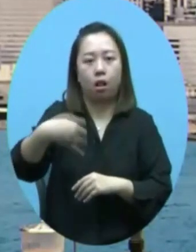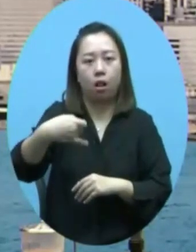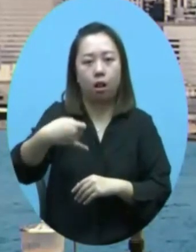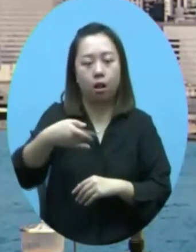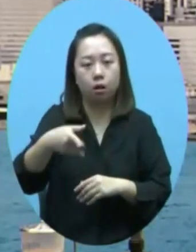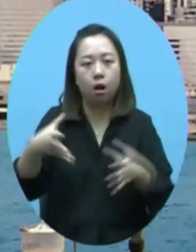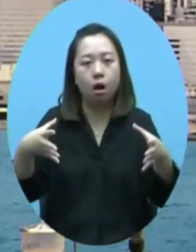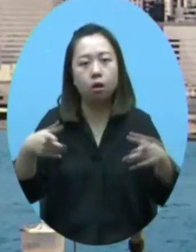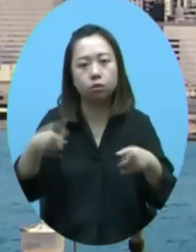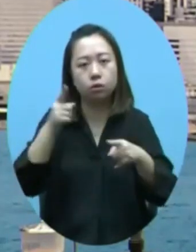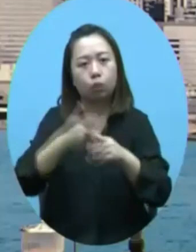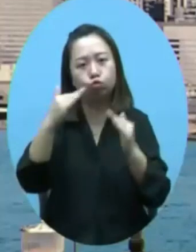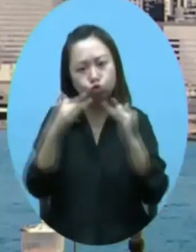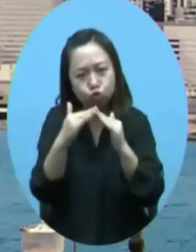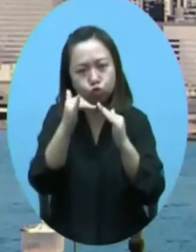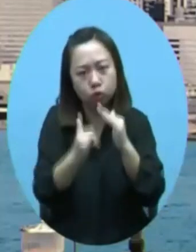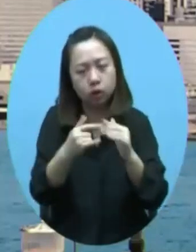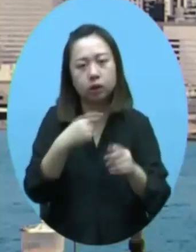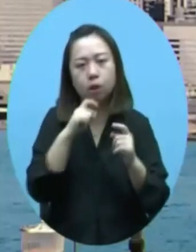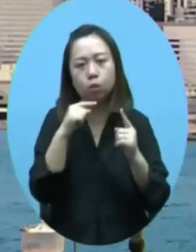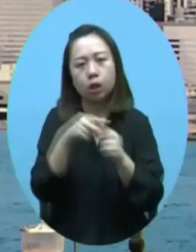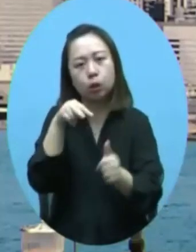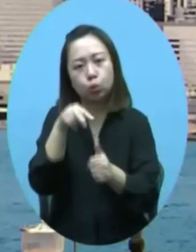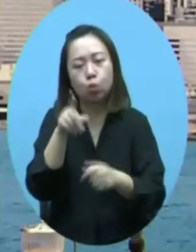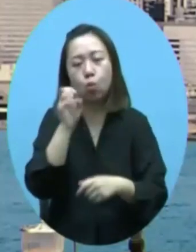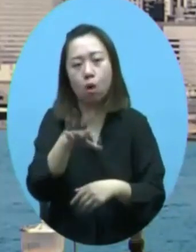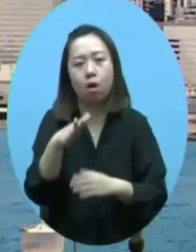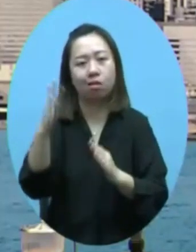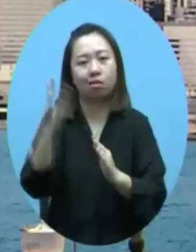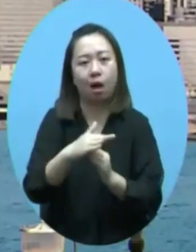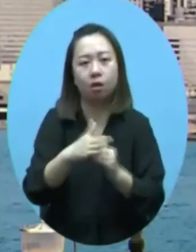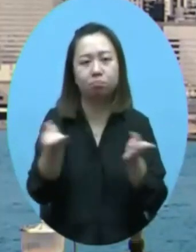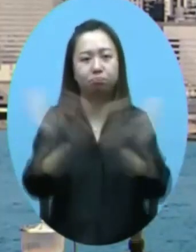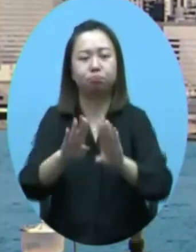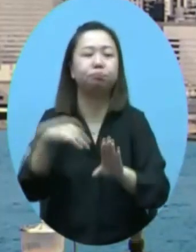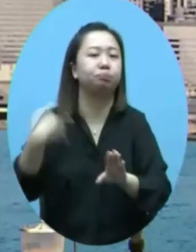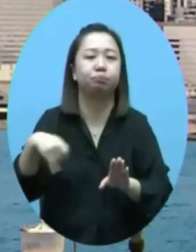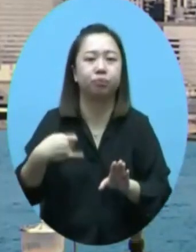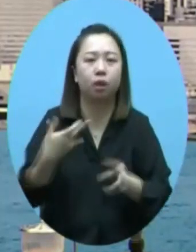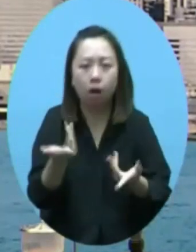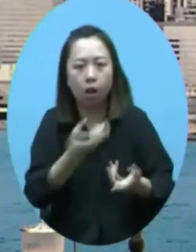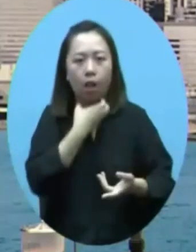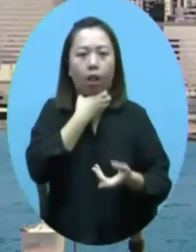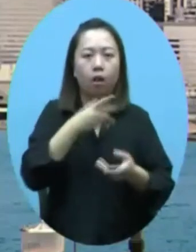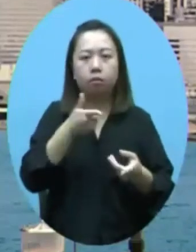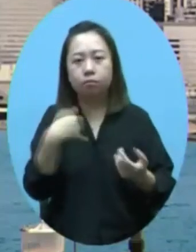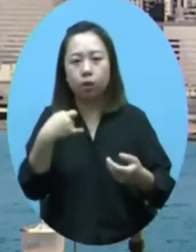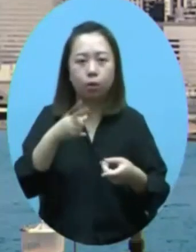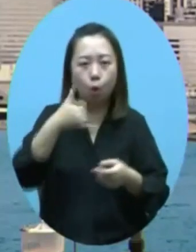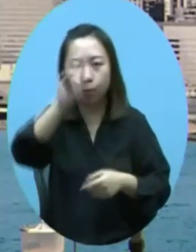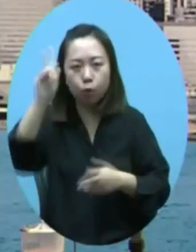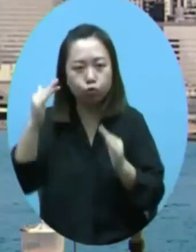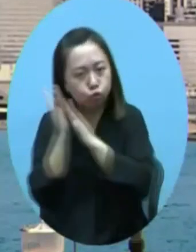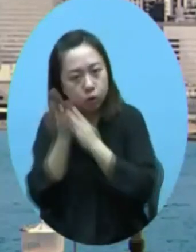their operations because the elderly residents there need to be cared for on site. So you cannot just close operations there because where else